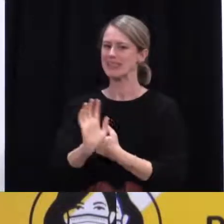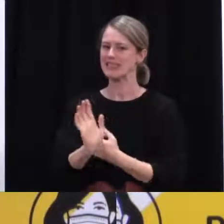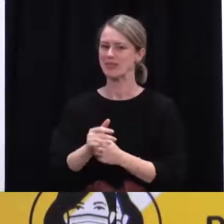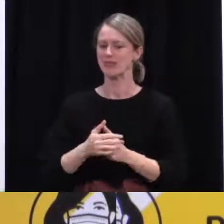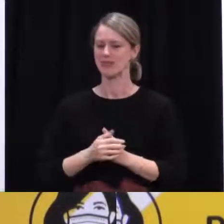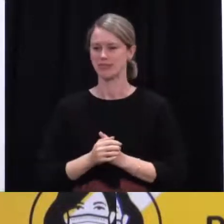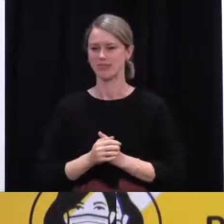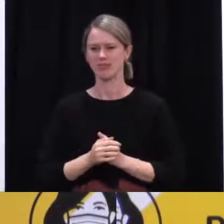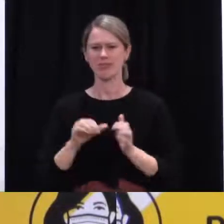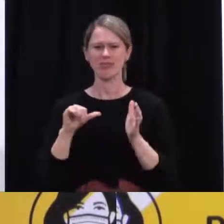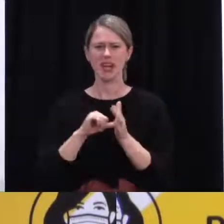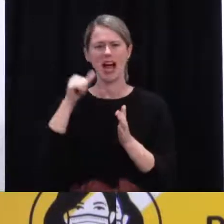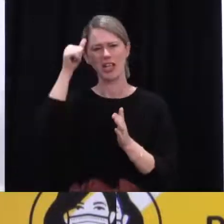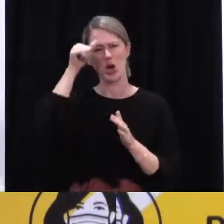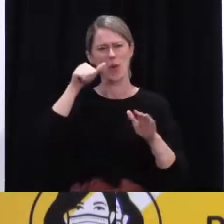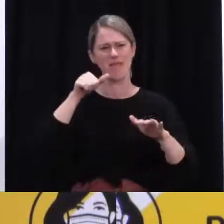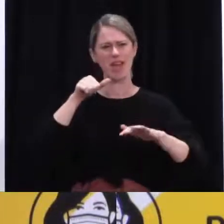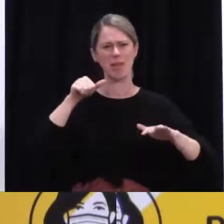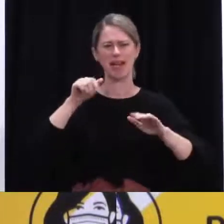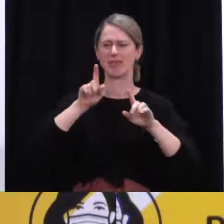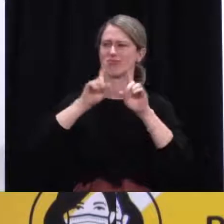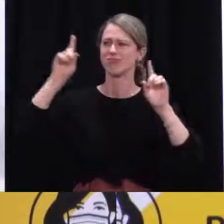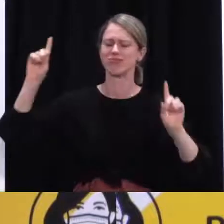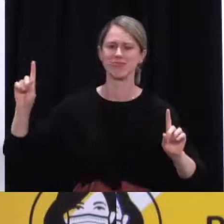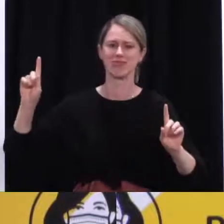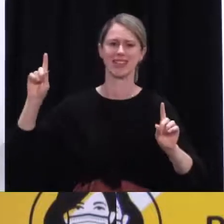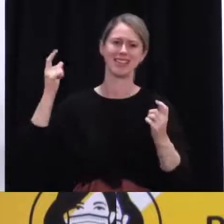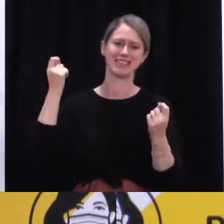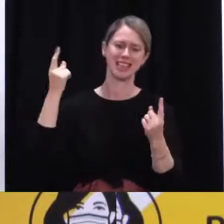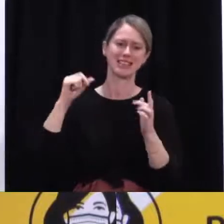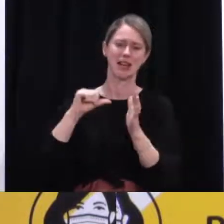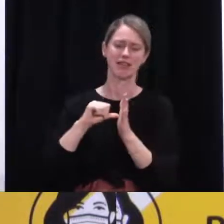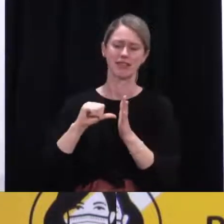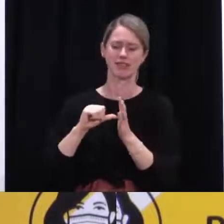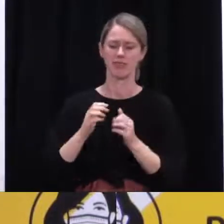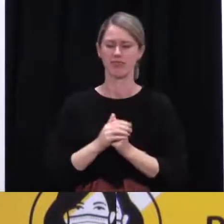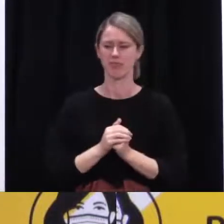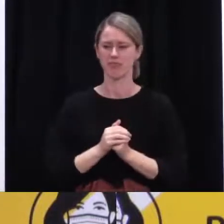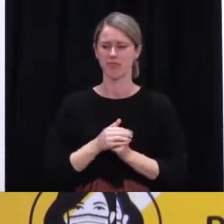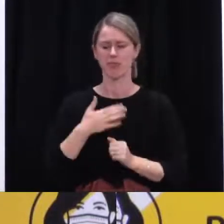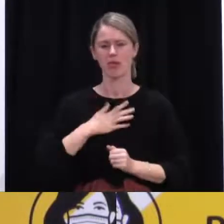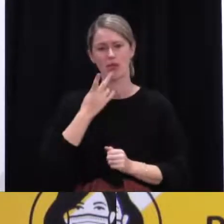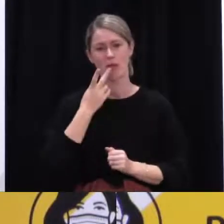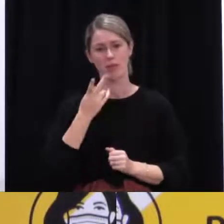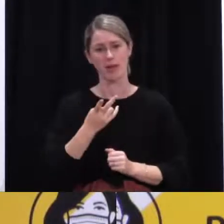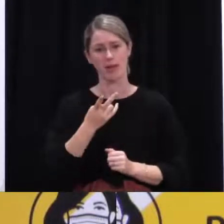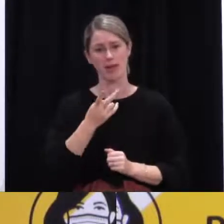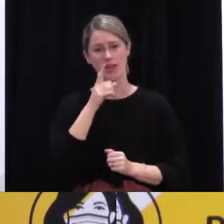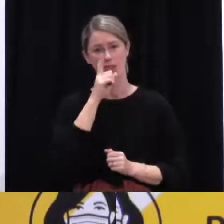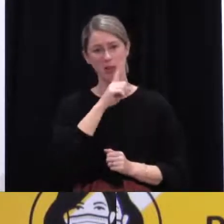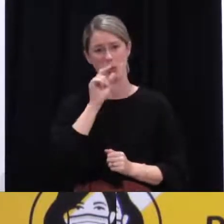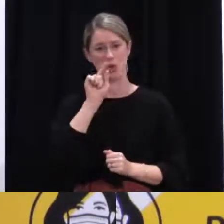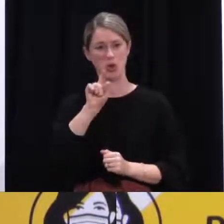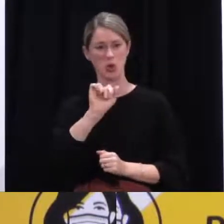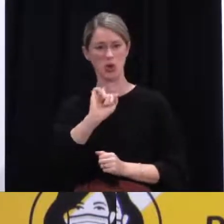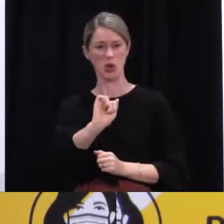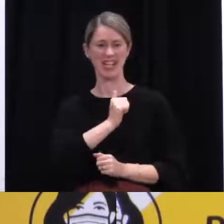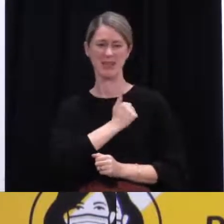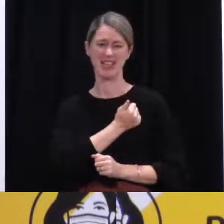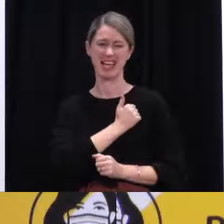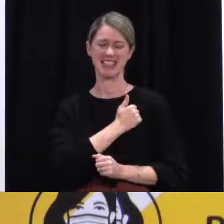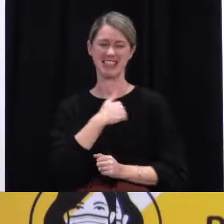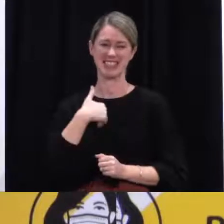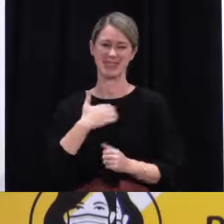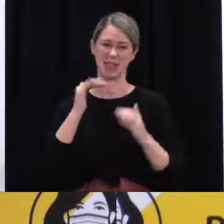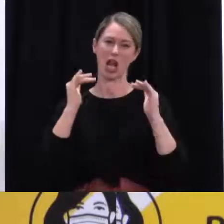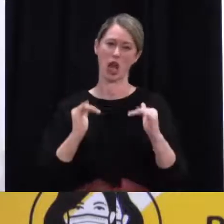it's difficult when families are being separated, but I also just want to say, and I do want to reiterate this, people do have to adjust their expectations a little bit at the